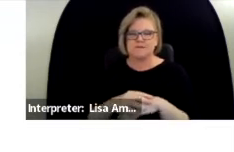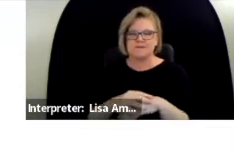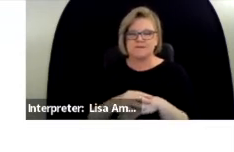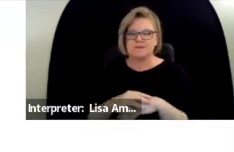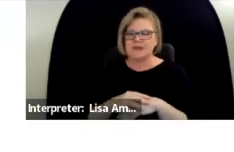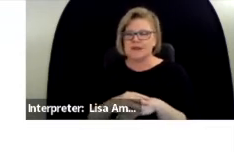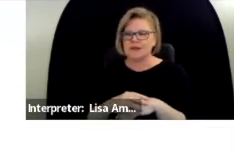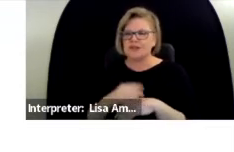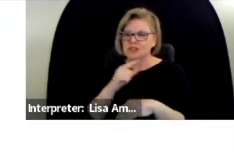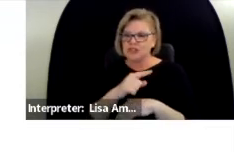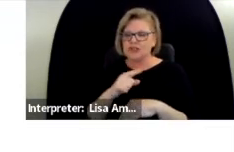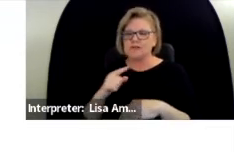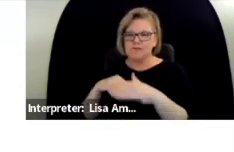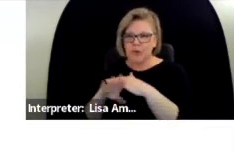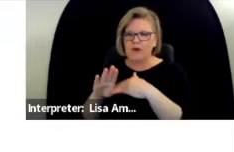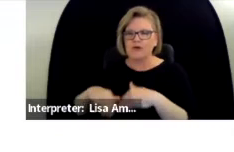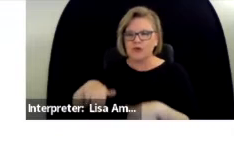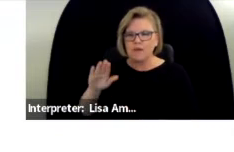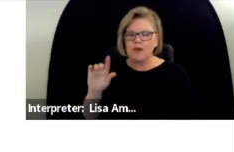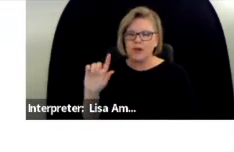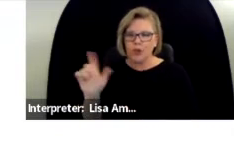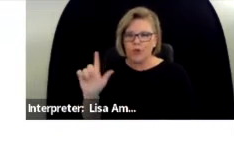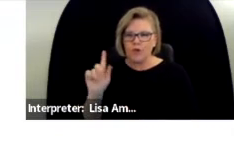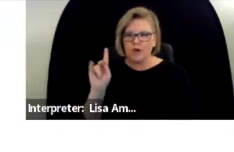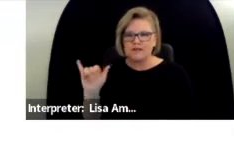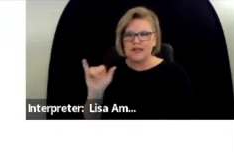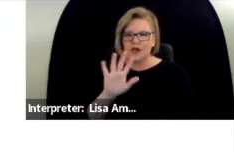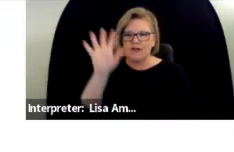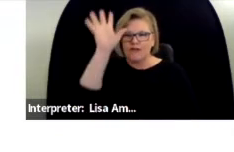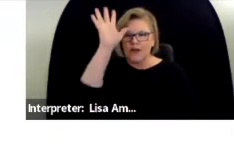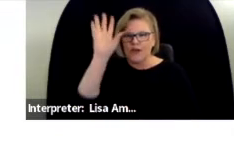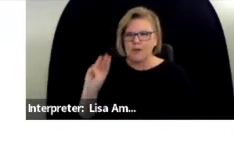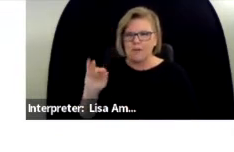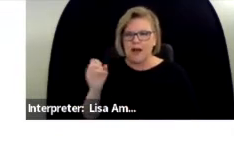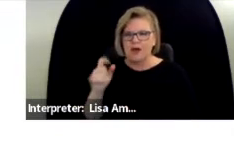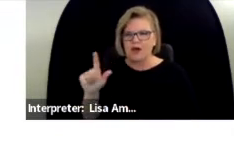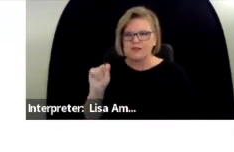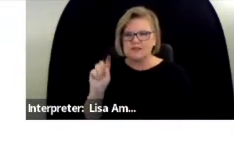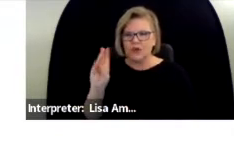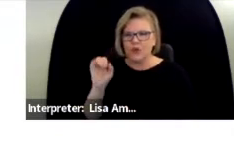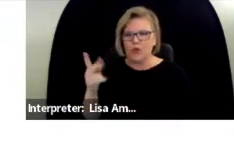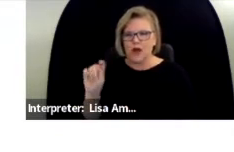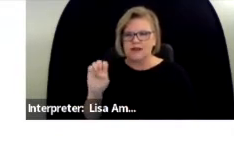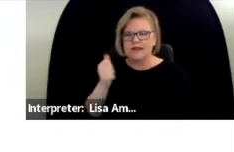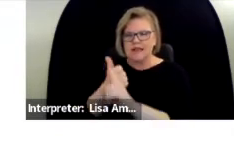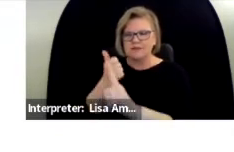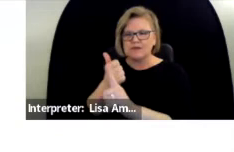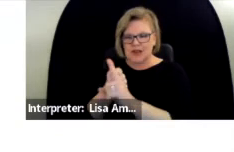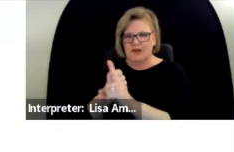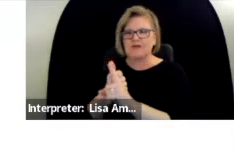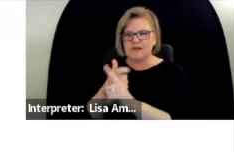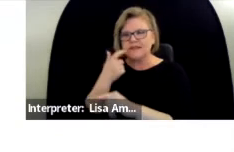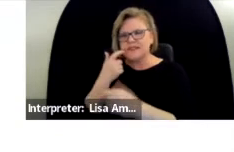She was born and raised in Louisville. Her father, Michael T. White, was 20 years into his recovery when